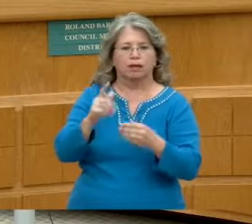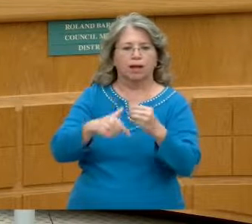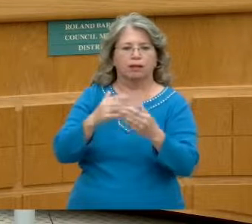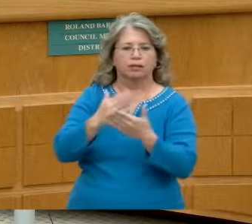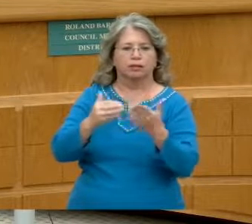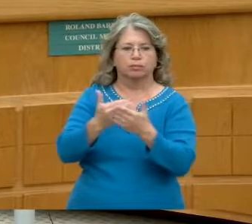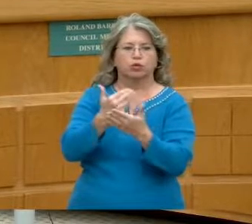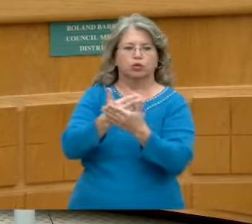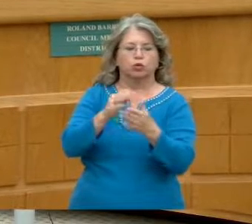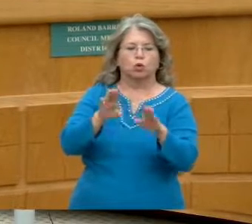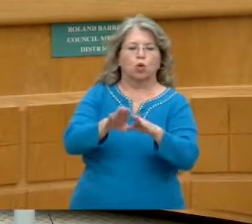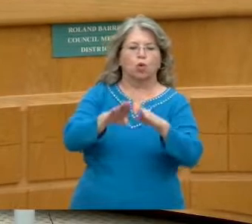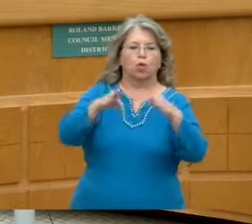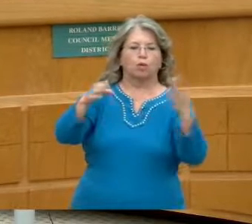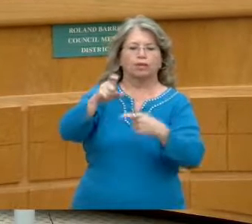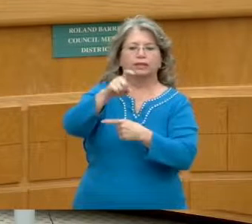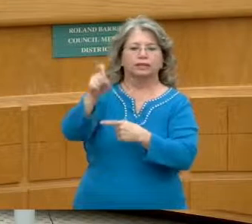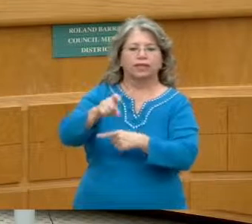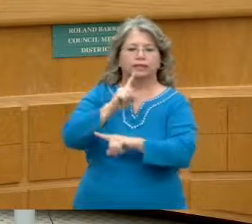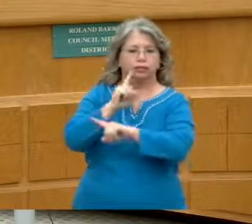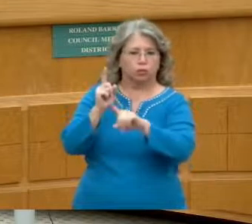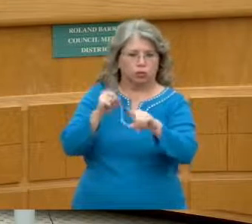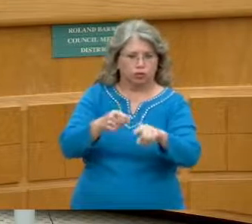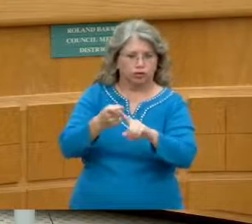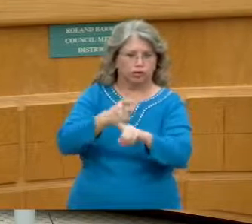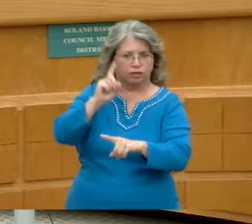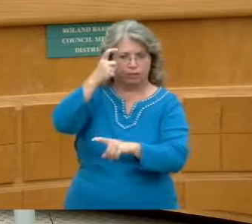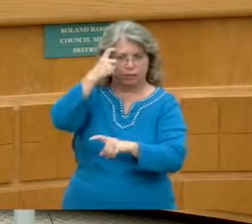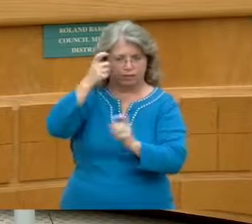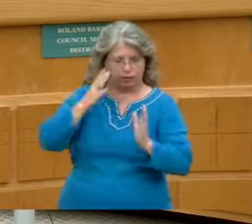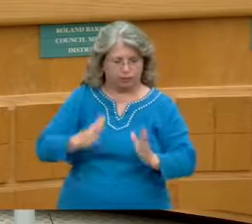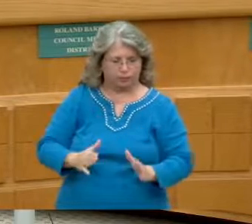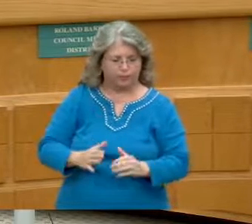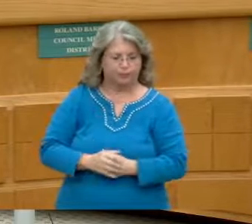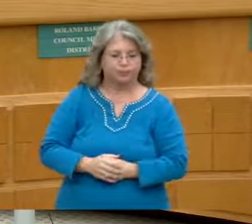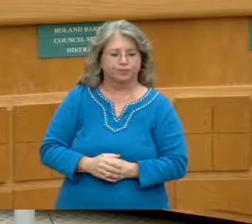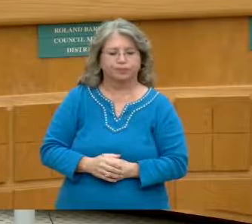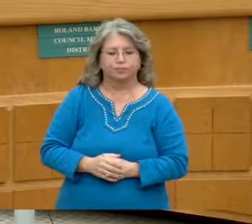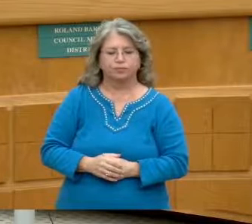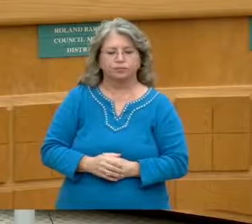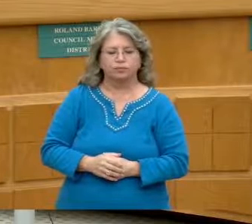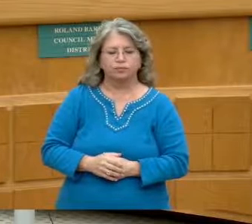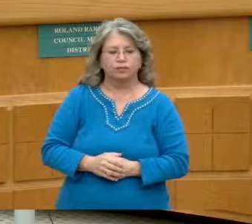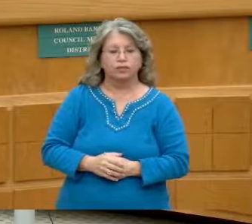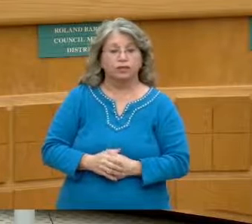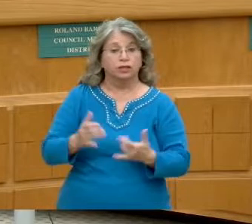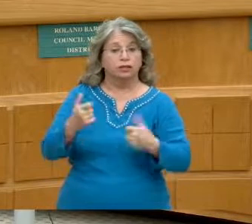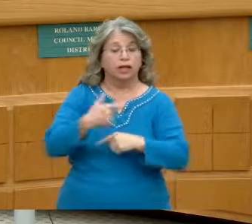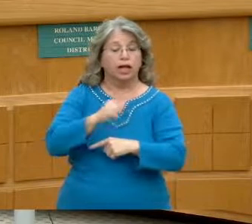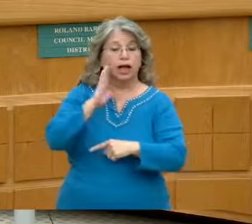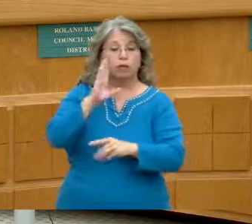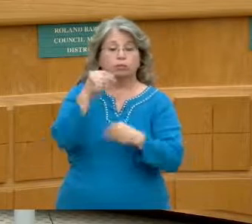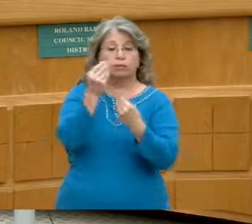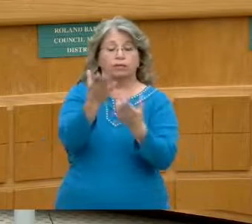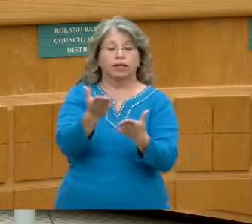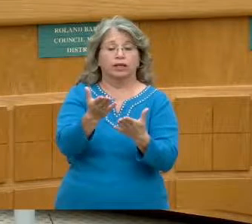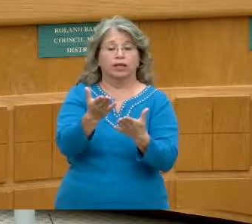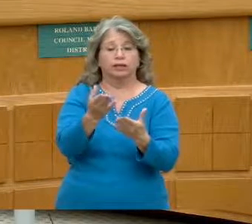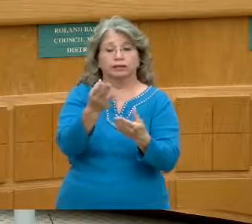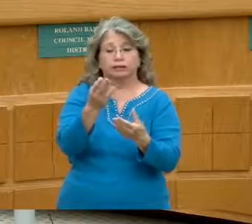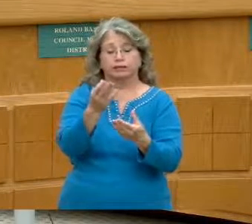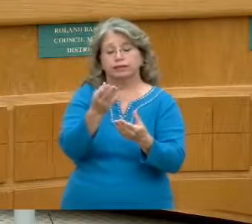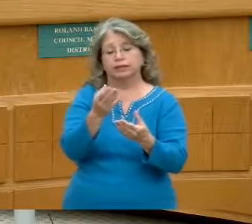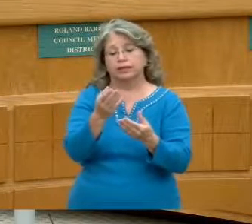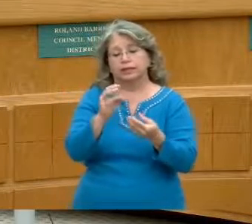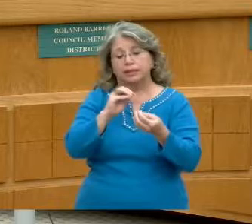governor has released as recently as even yesterday. What I'll provide today is an update on our statistics. We provide that every day to